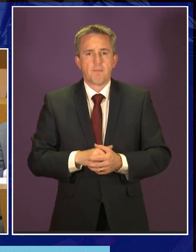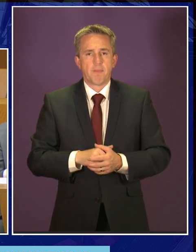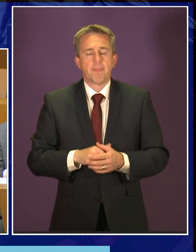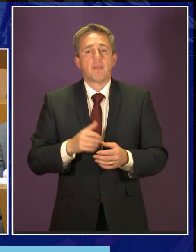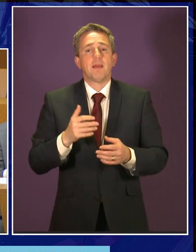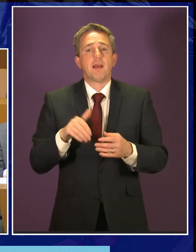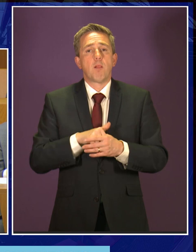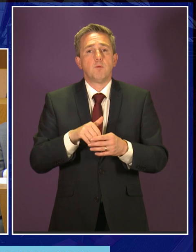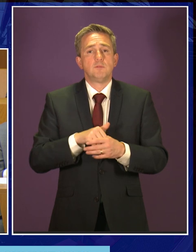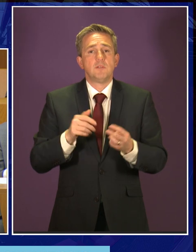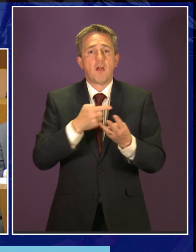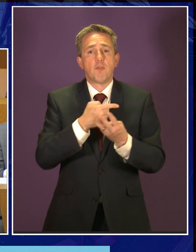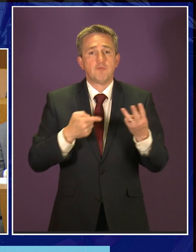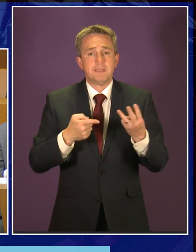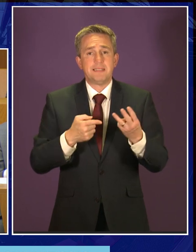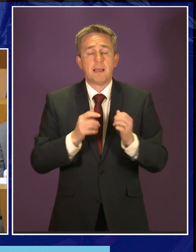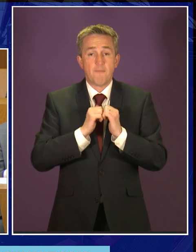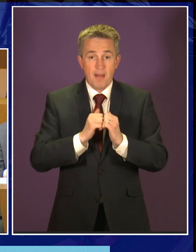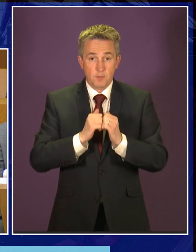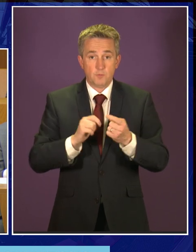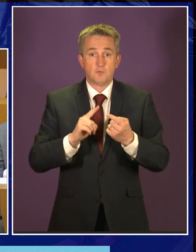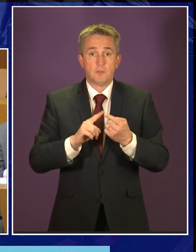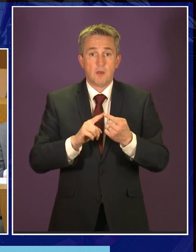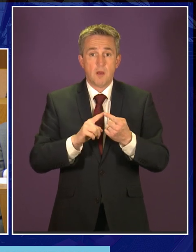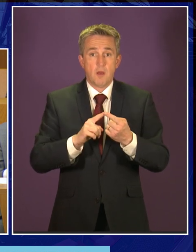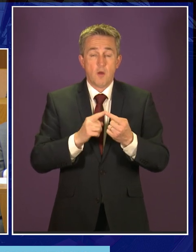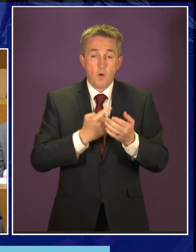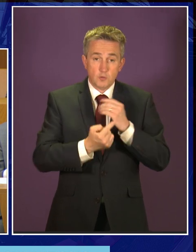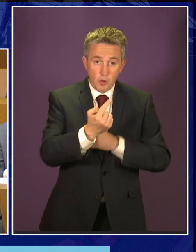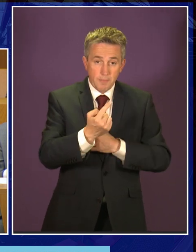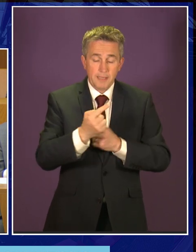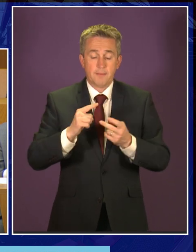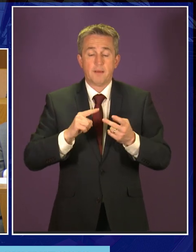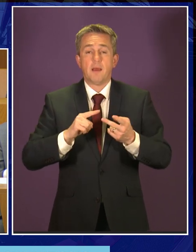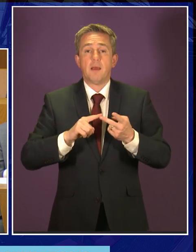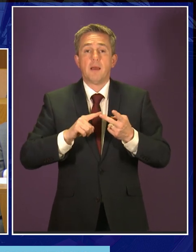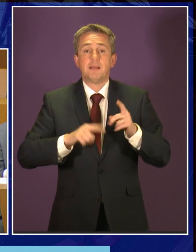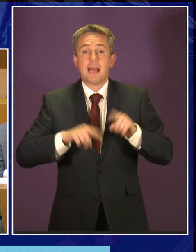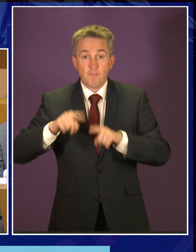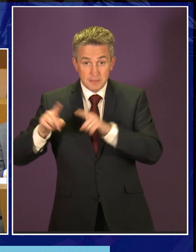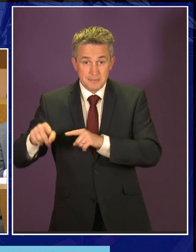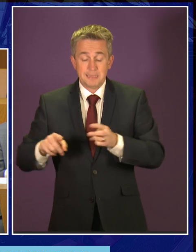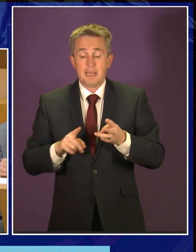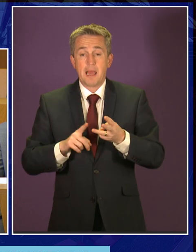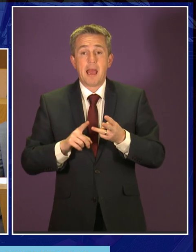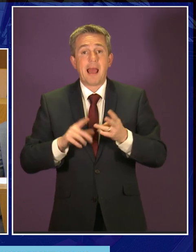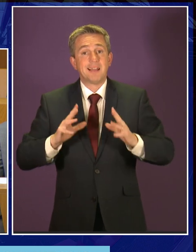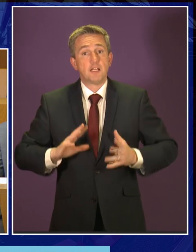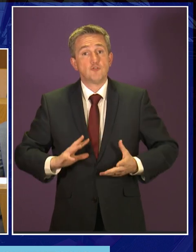three main values: autonomy, diversity, and creativity.